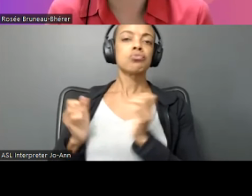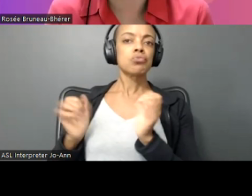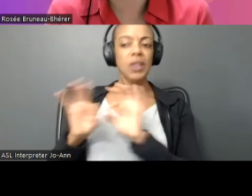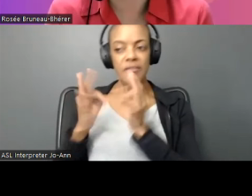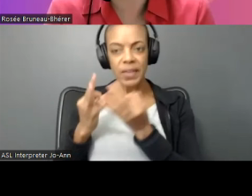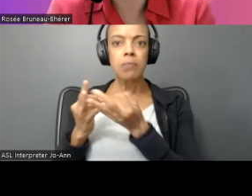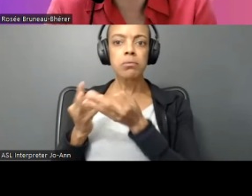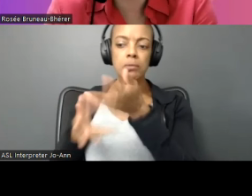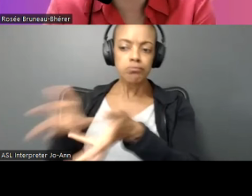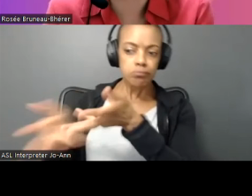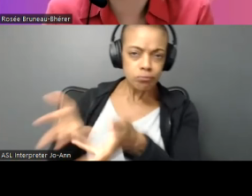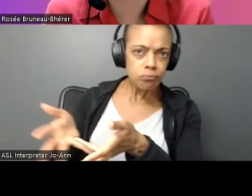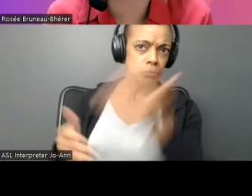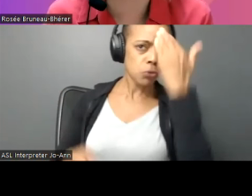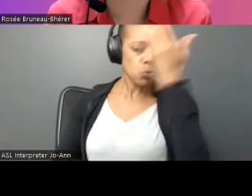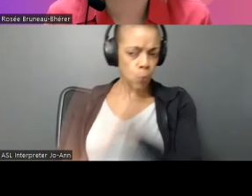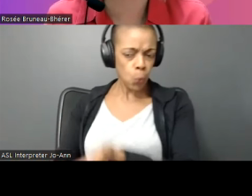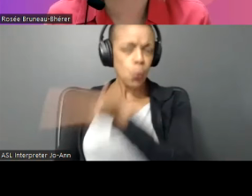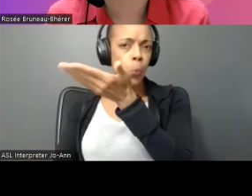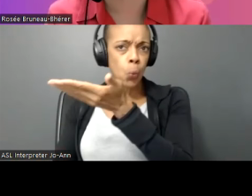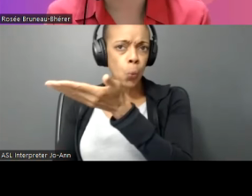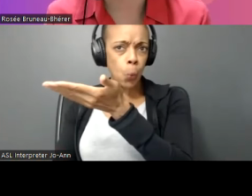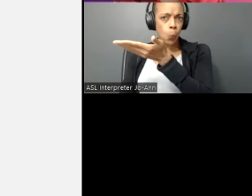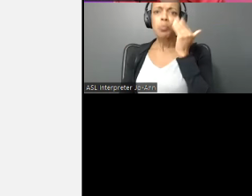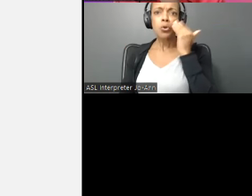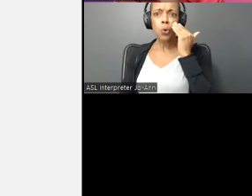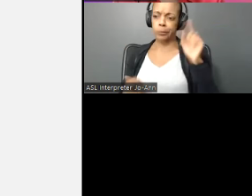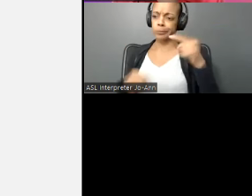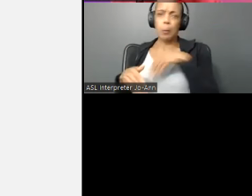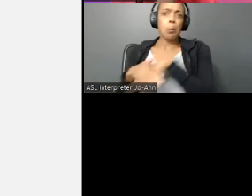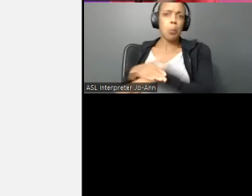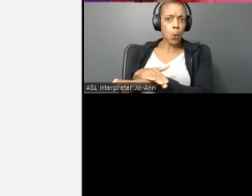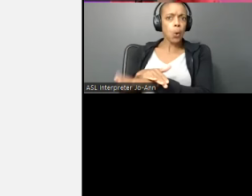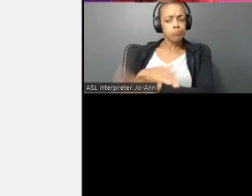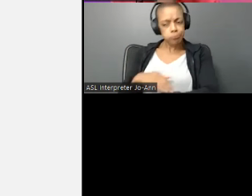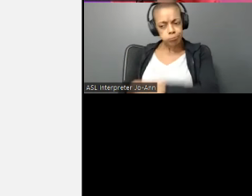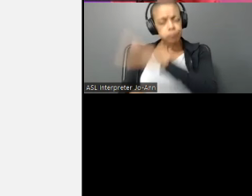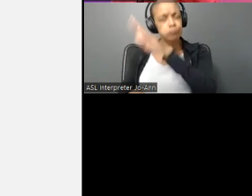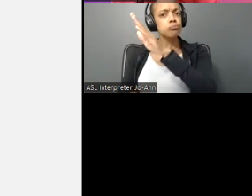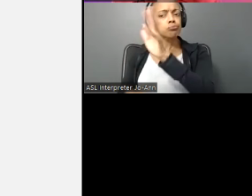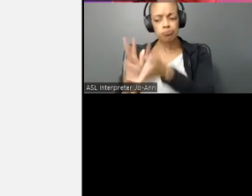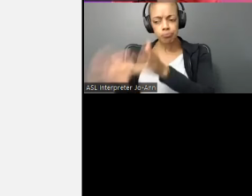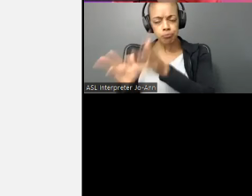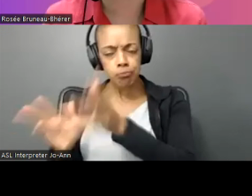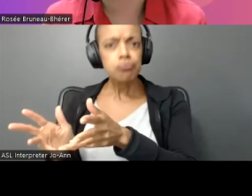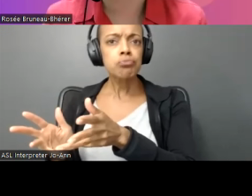him, because they know this child. They've known him since he was born. They won't,